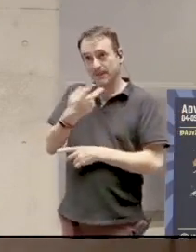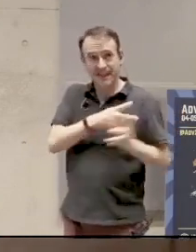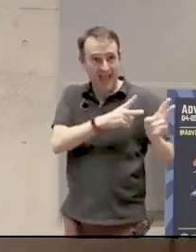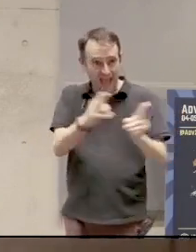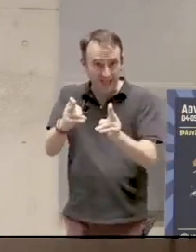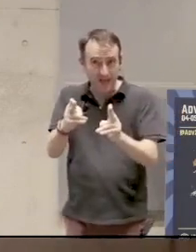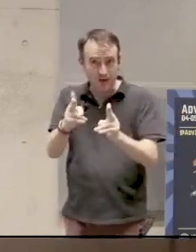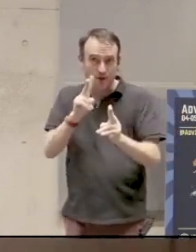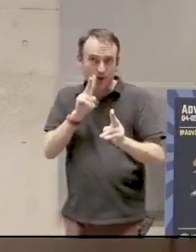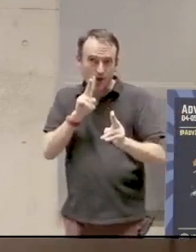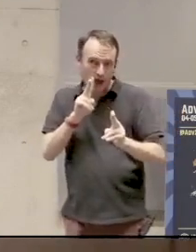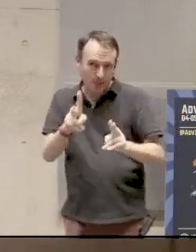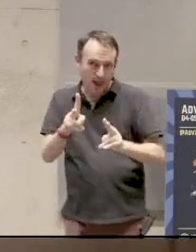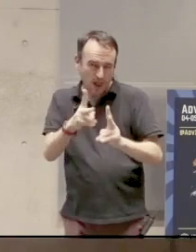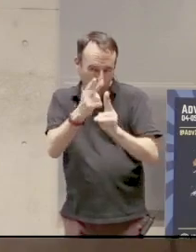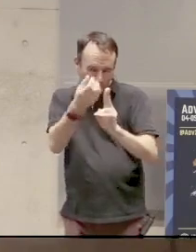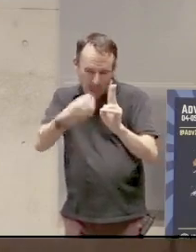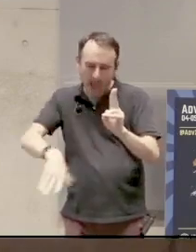seamless.